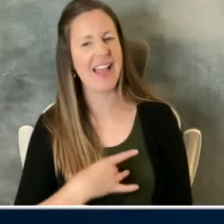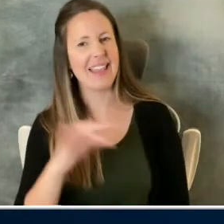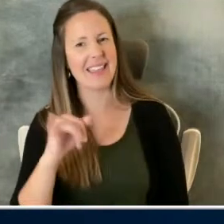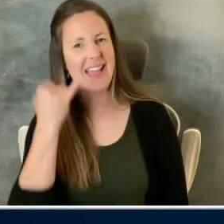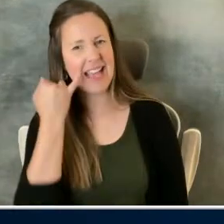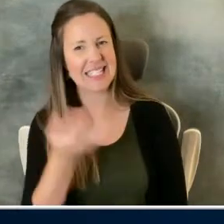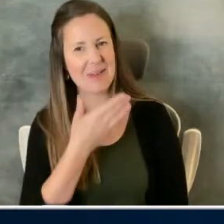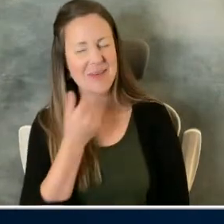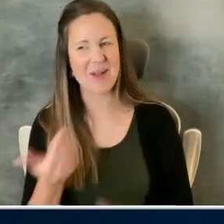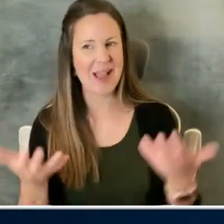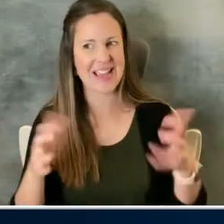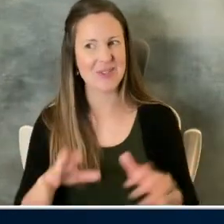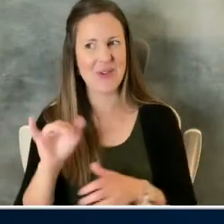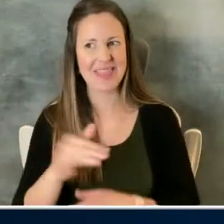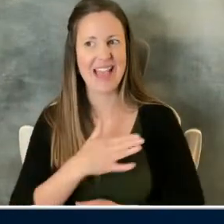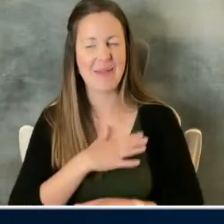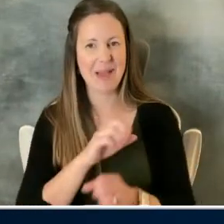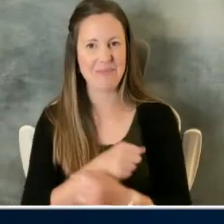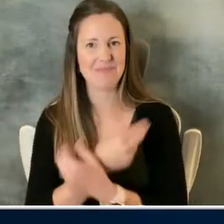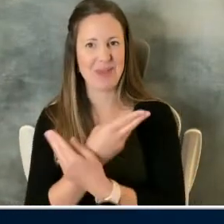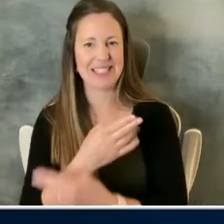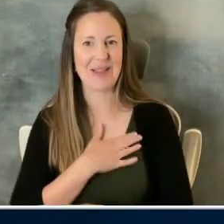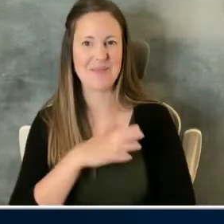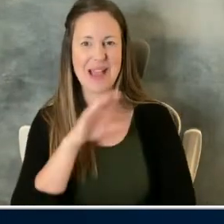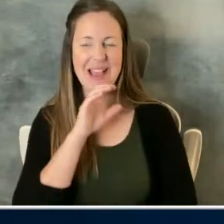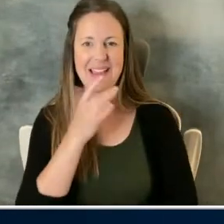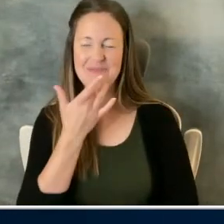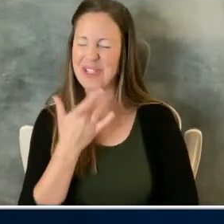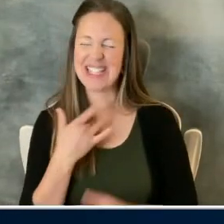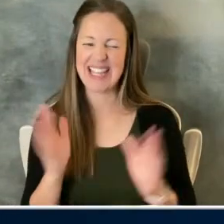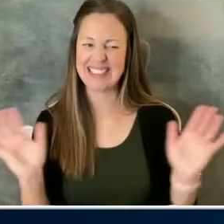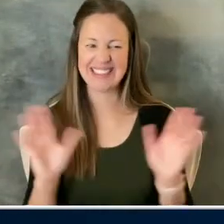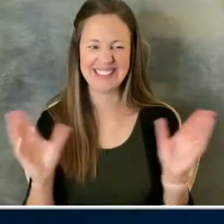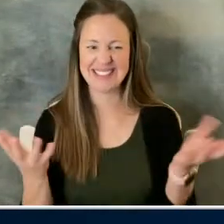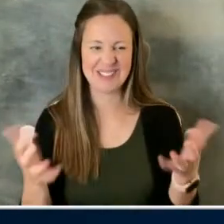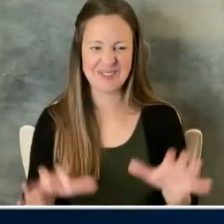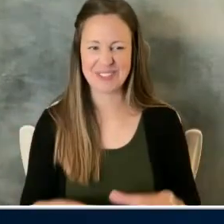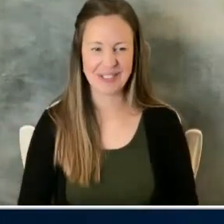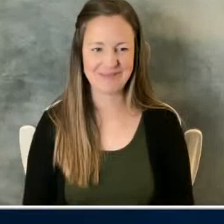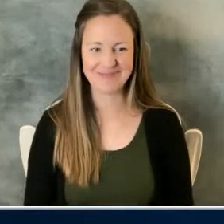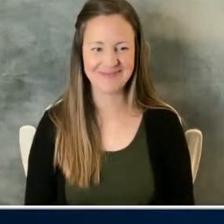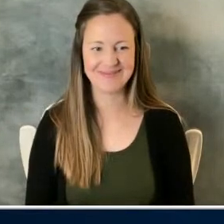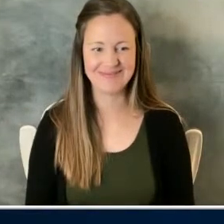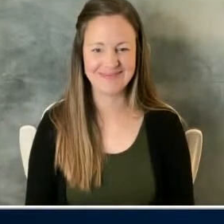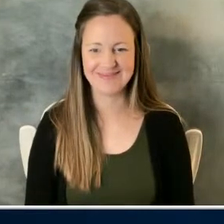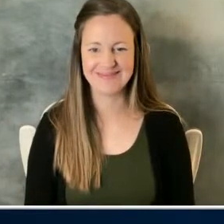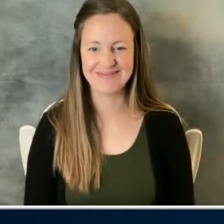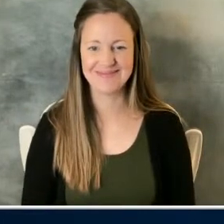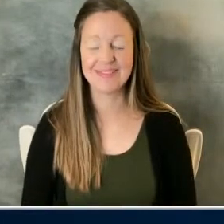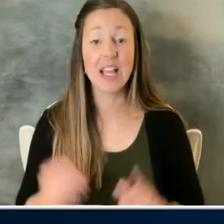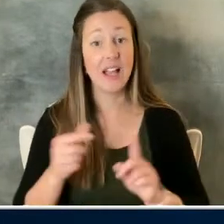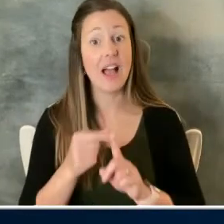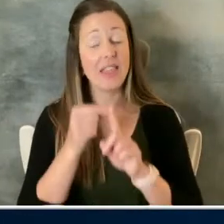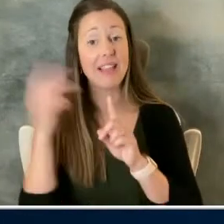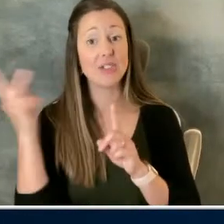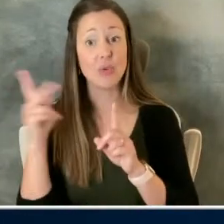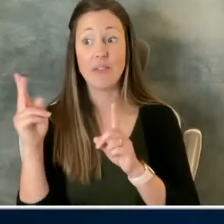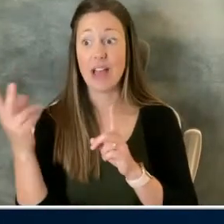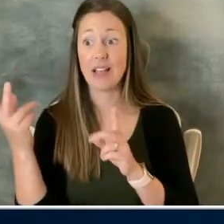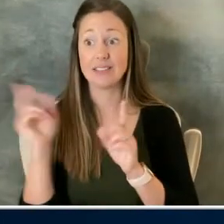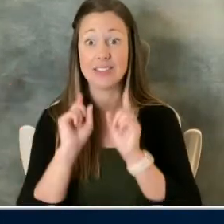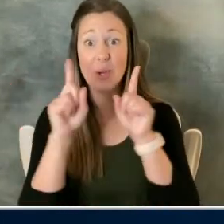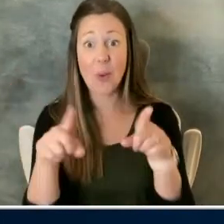my present on my 50th birthday. Yeah, 50th well, I'm an ID nerd, so that was unless you're coming with me and we're going and have a beer afterwards,